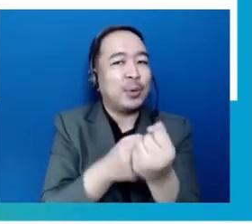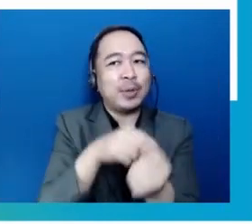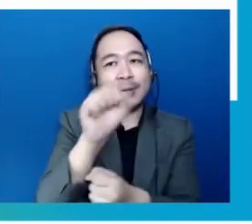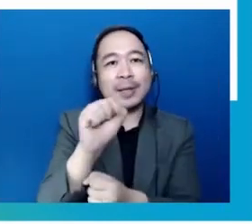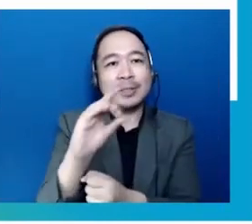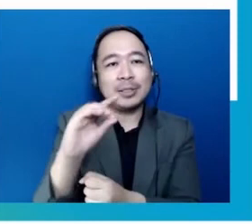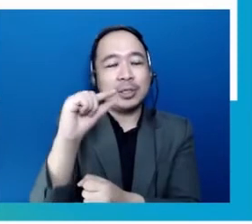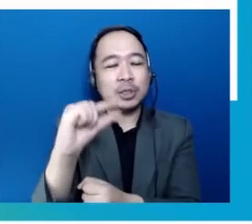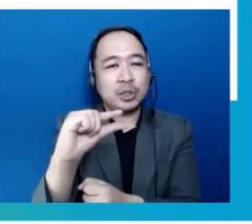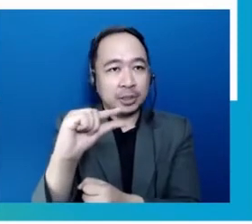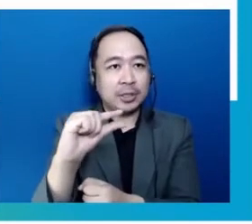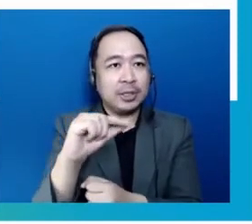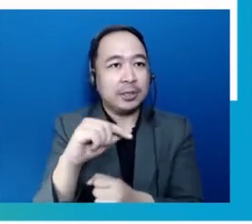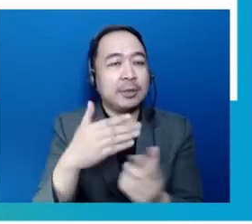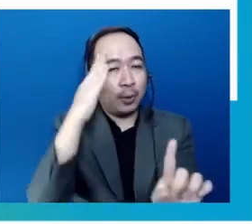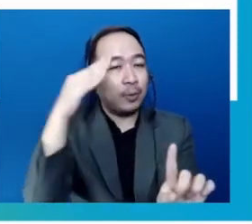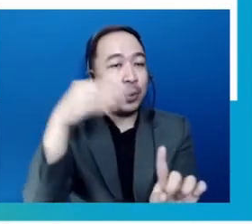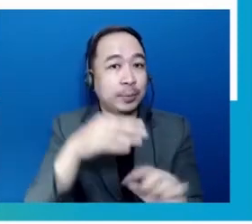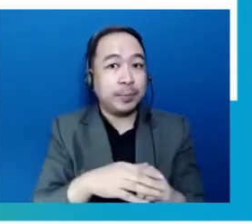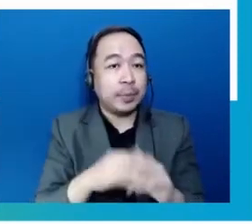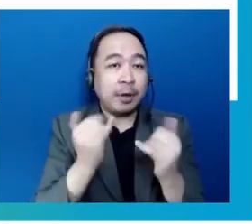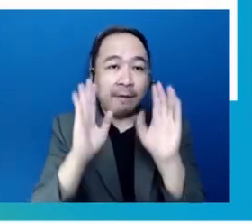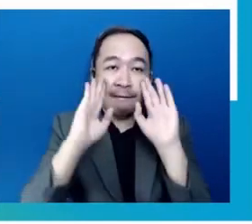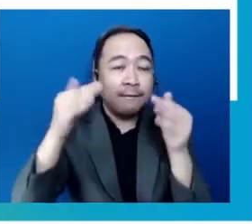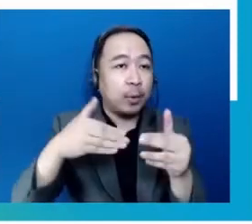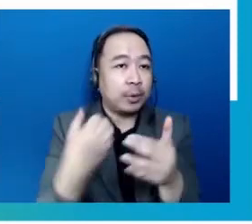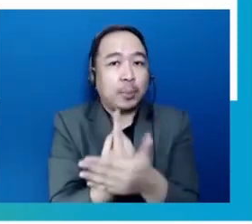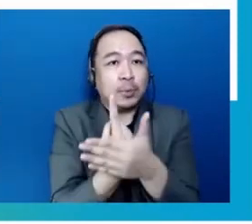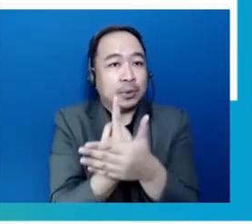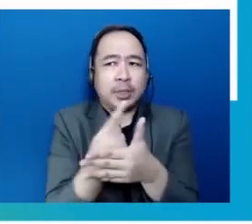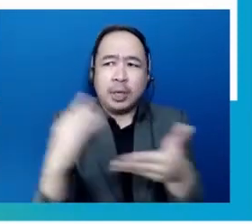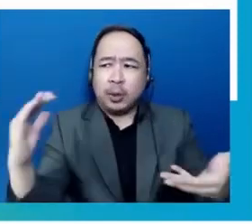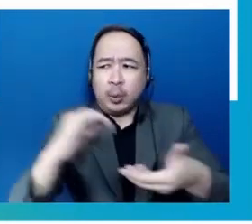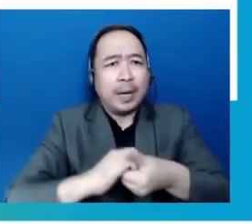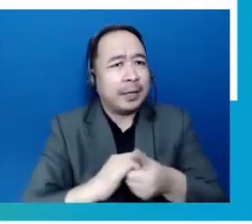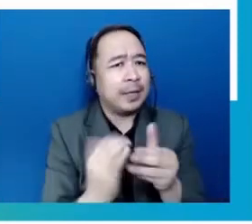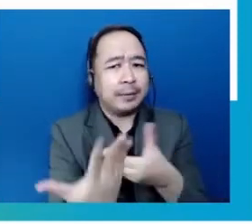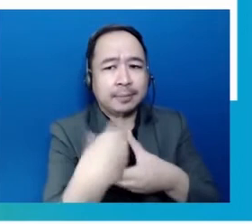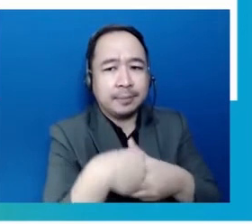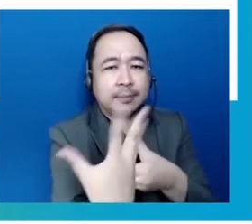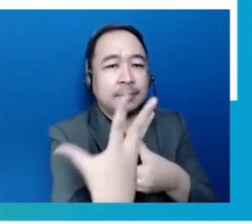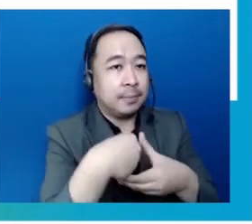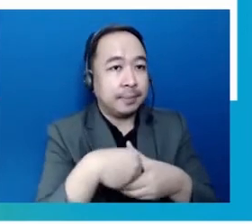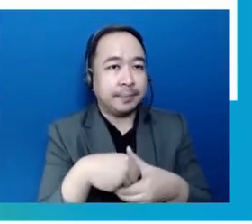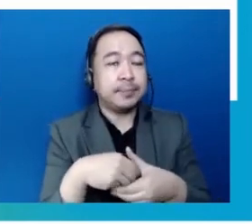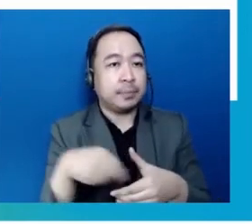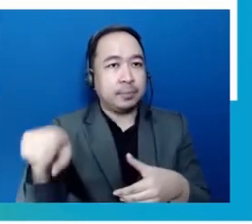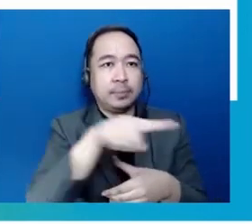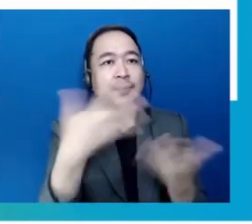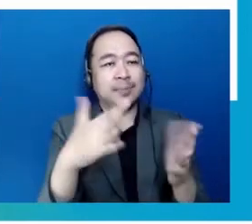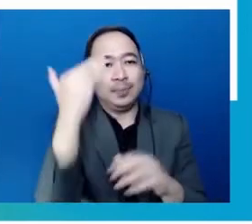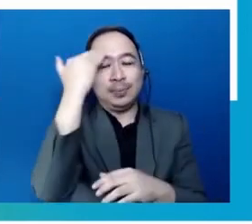Let me draw your attention to the emerging opportunity of collaboration. As many of you, ADB is helping our developing